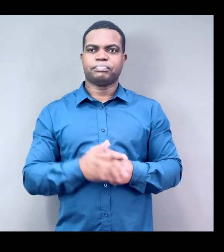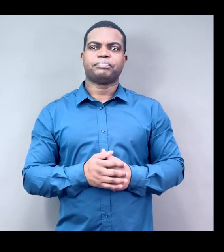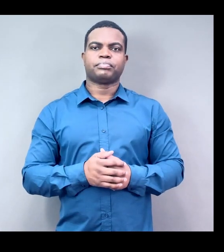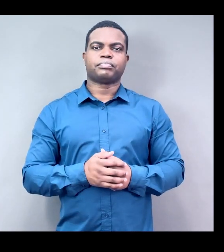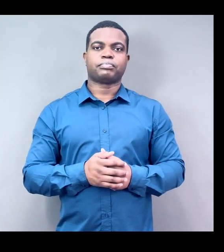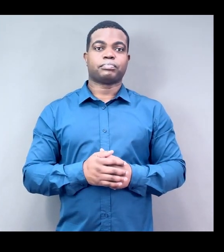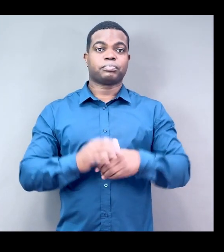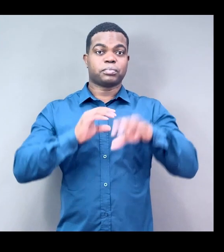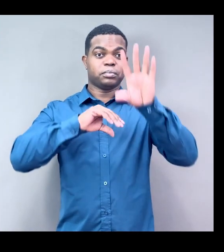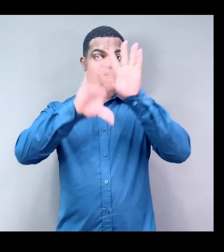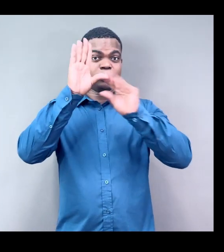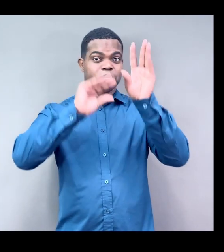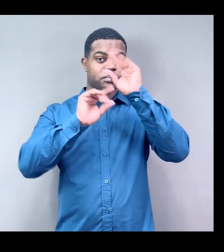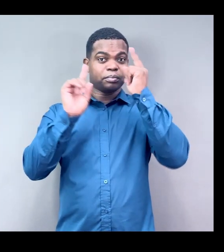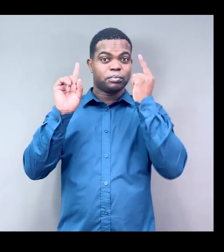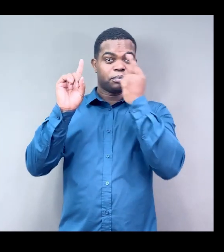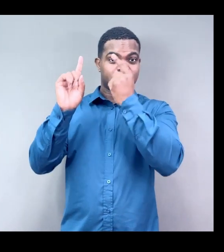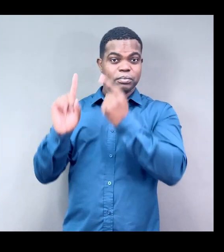activities.